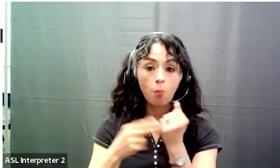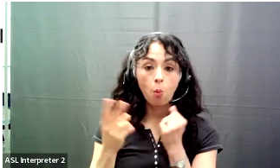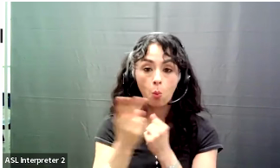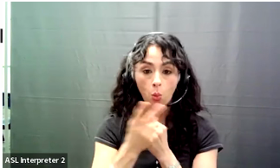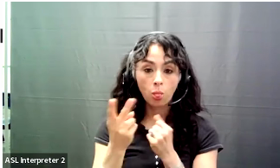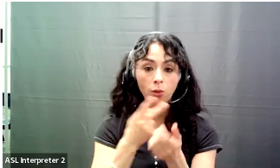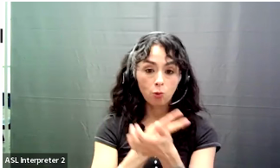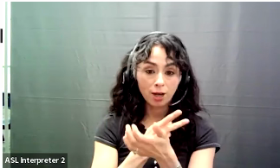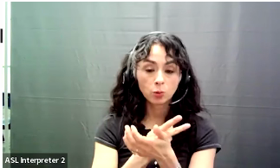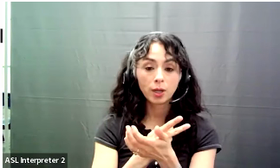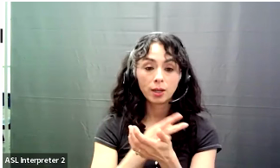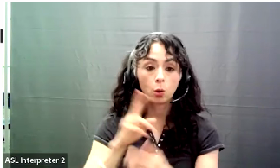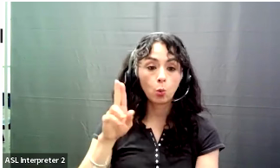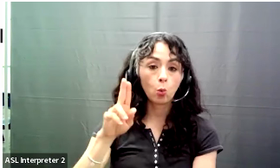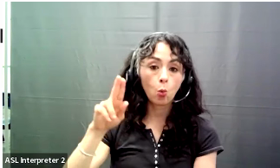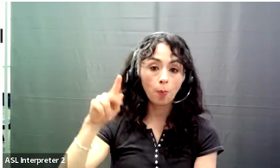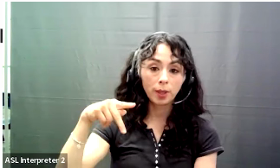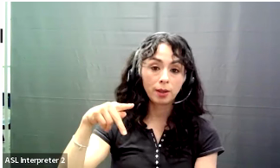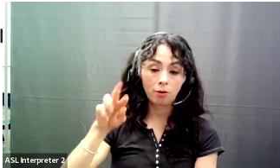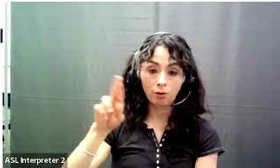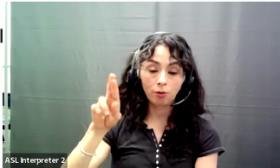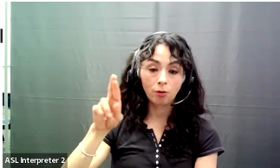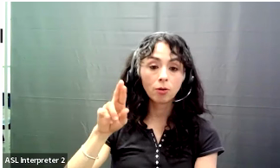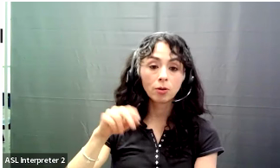have their education from the